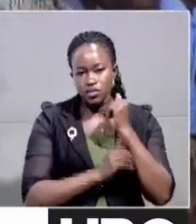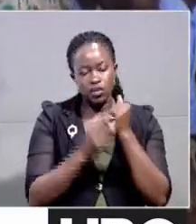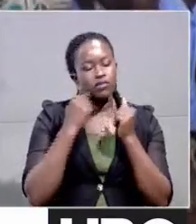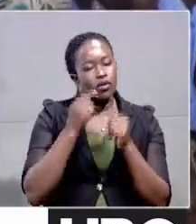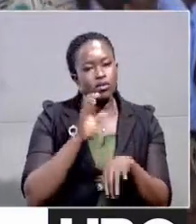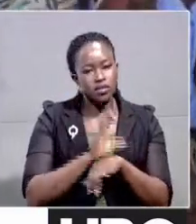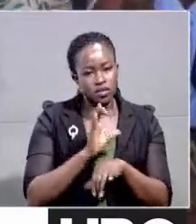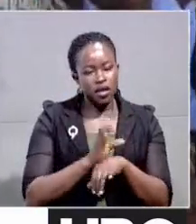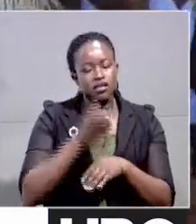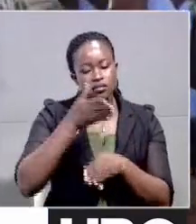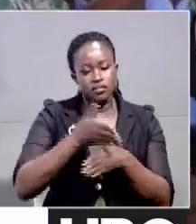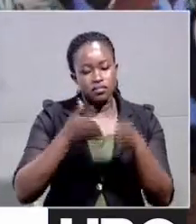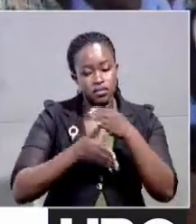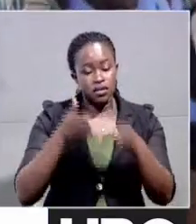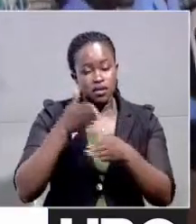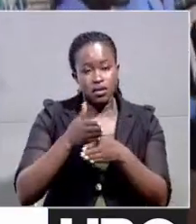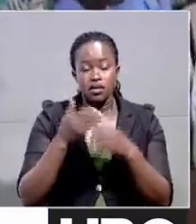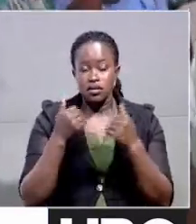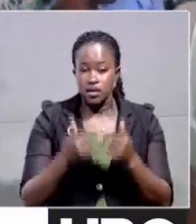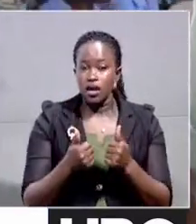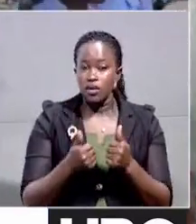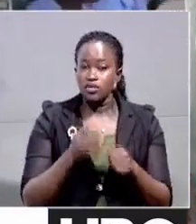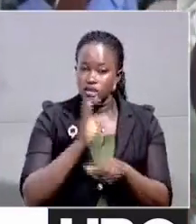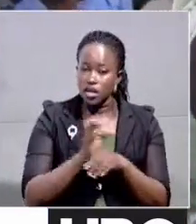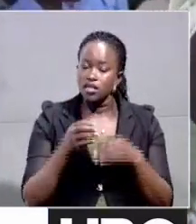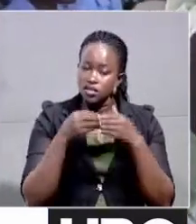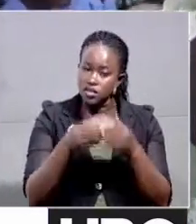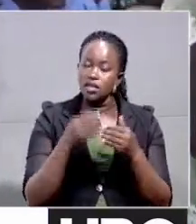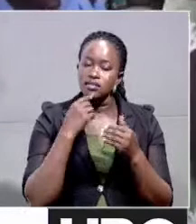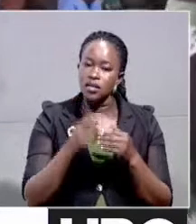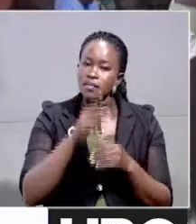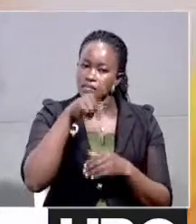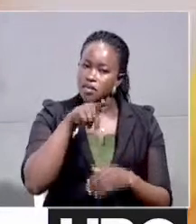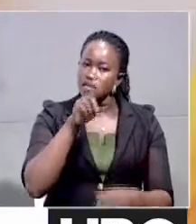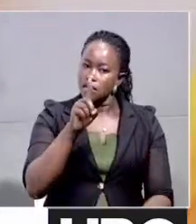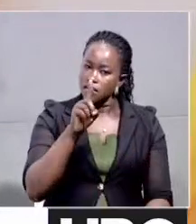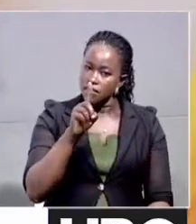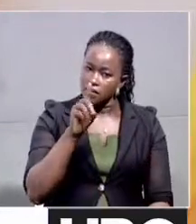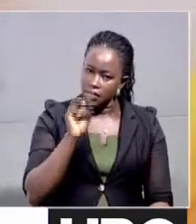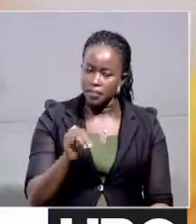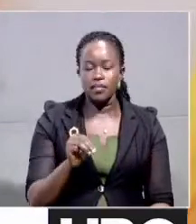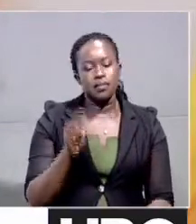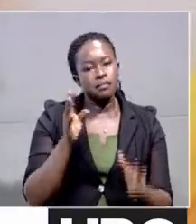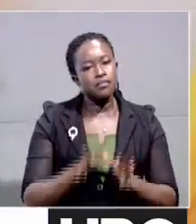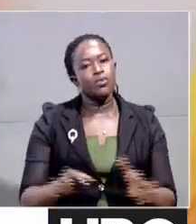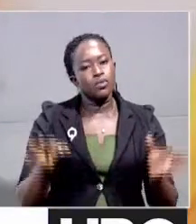said that parish development model requires a thorough sensitization of beneficiaries.